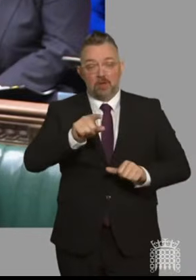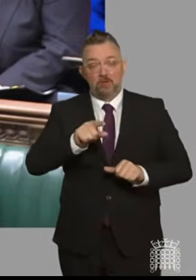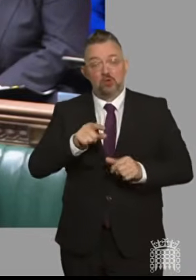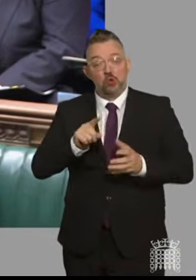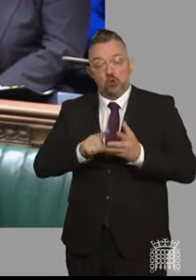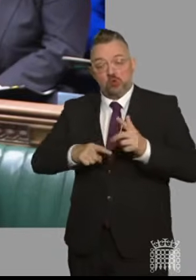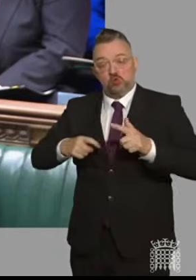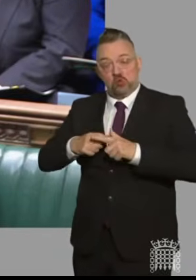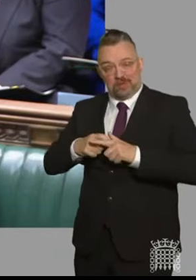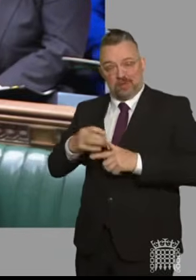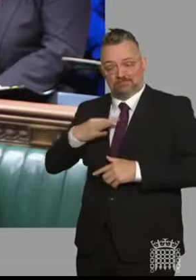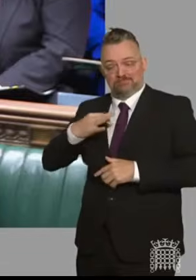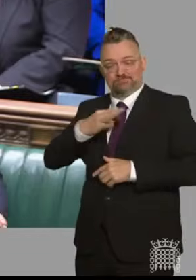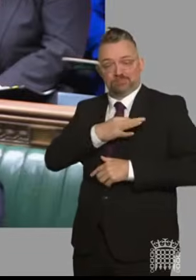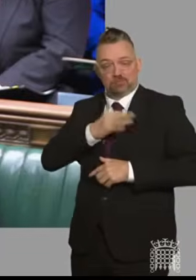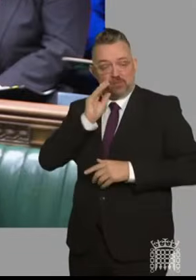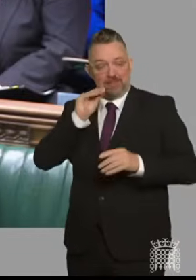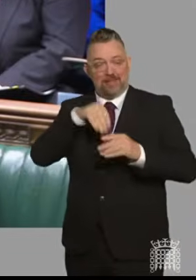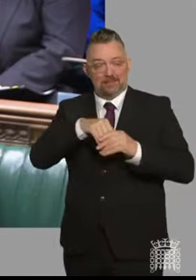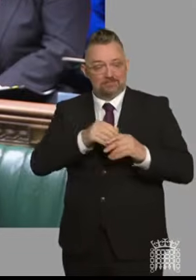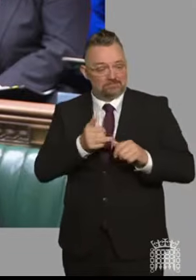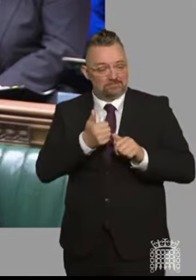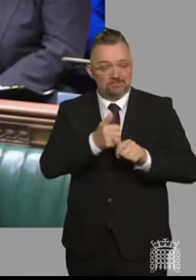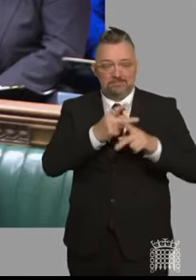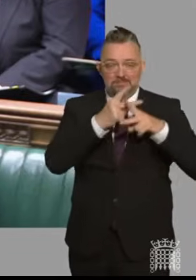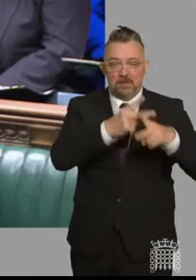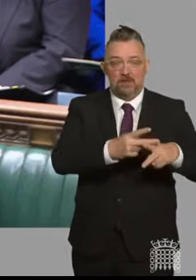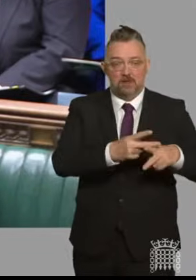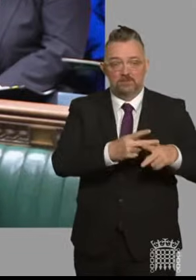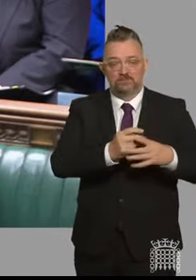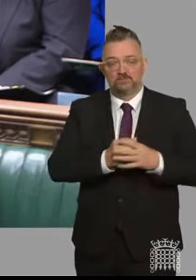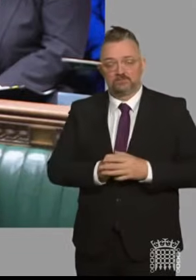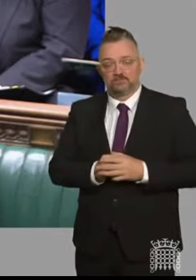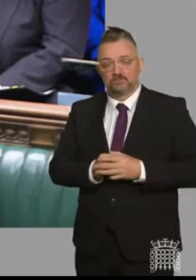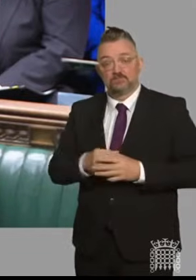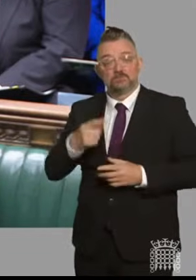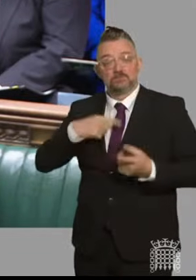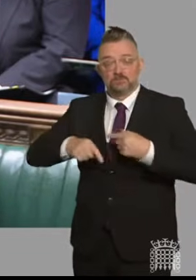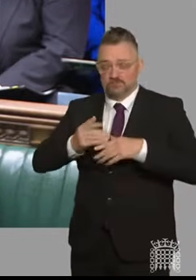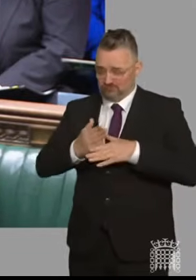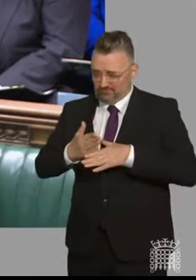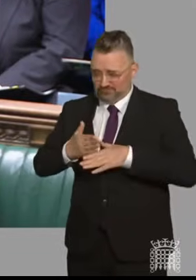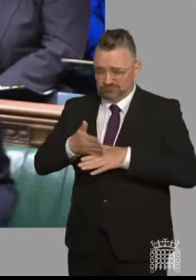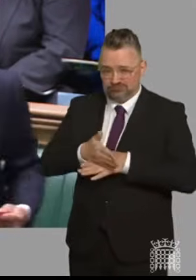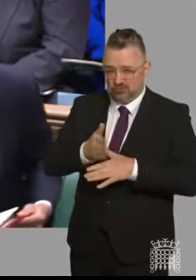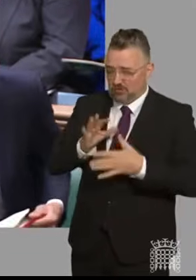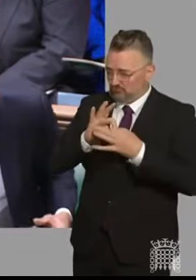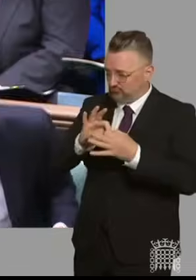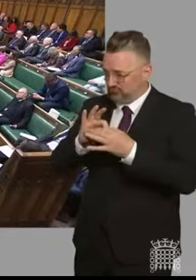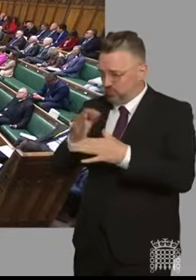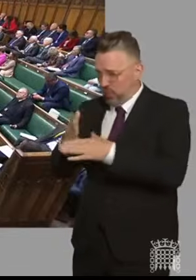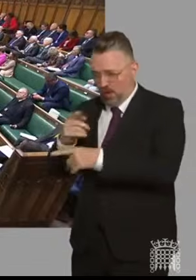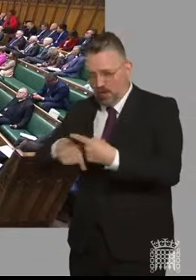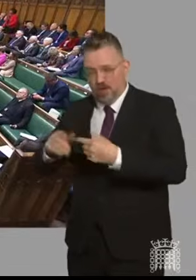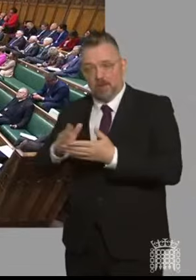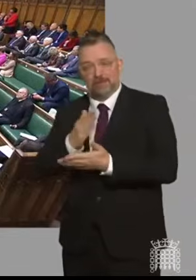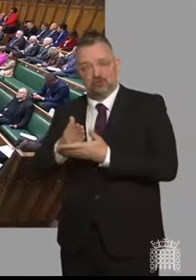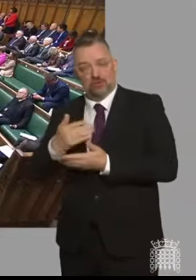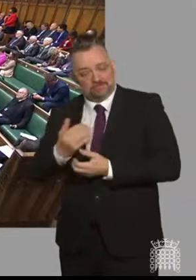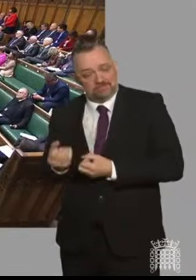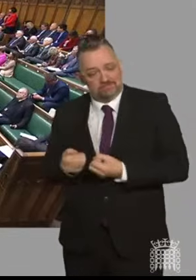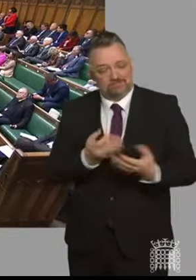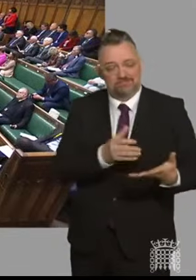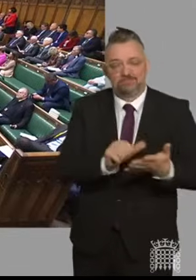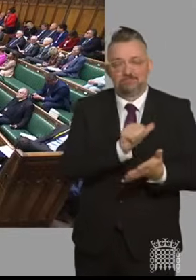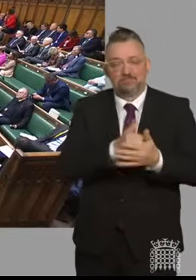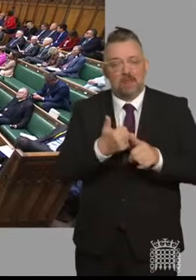doing absolutely everything we can, working with our allies, to bring much-needed aid to the people of Gaza. Sheldon Report.